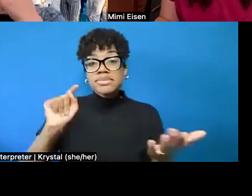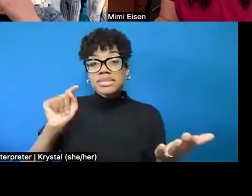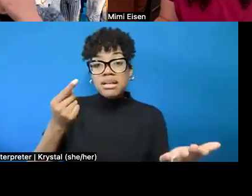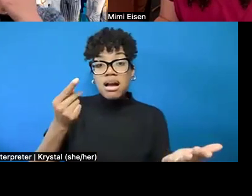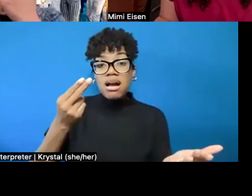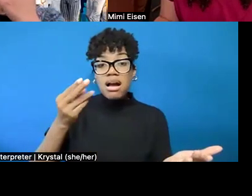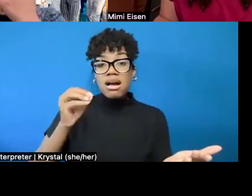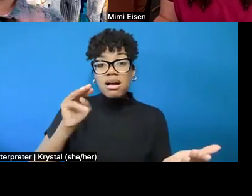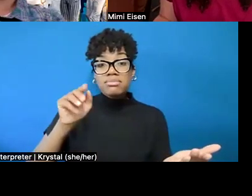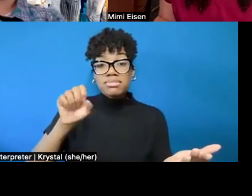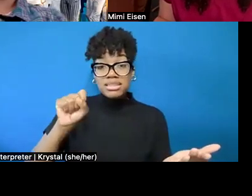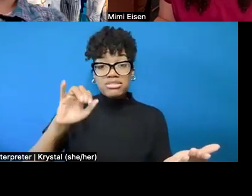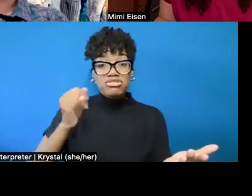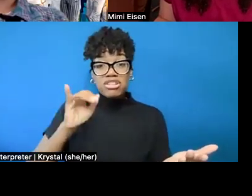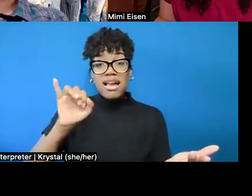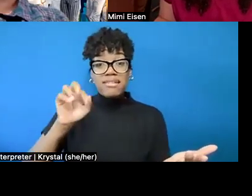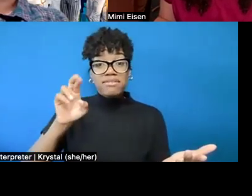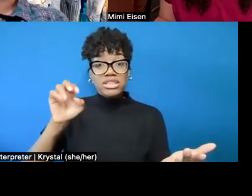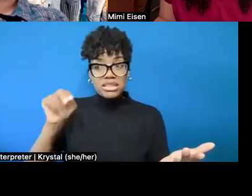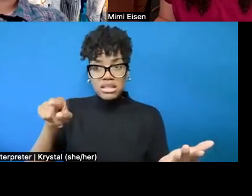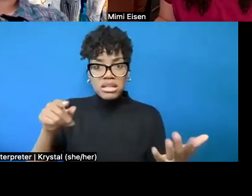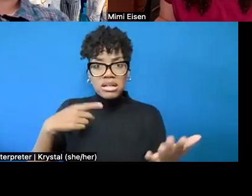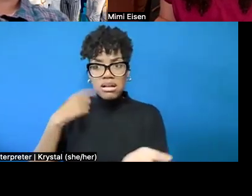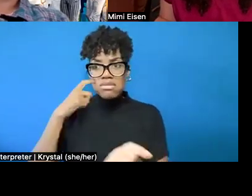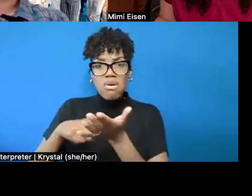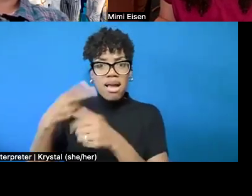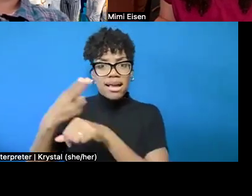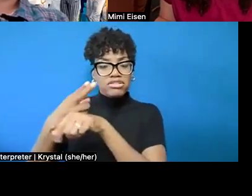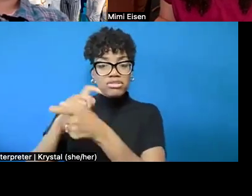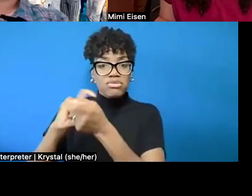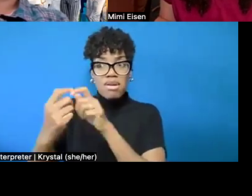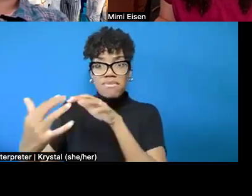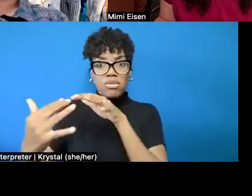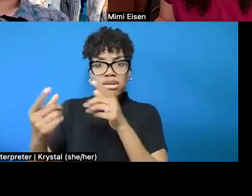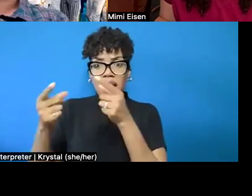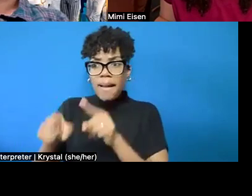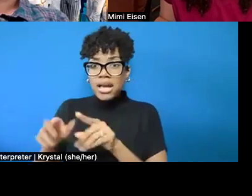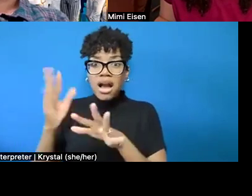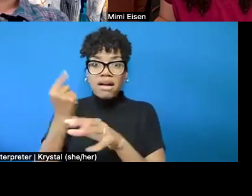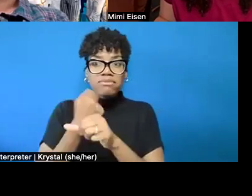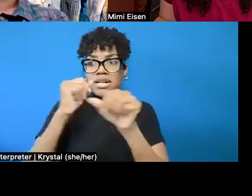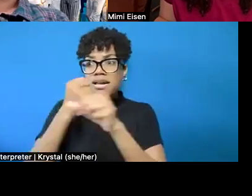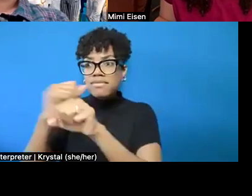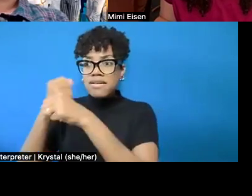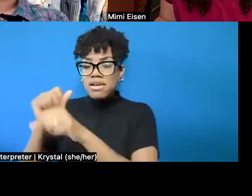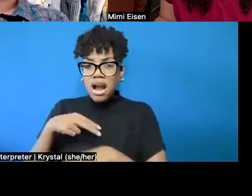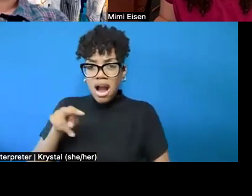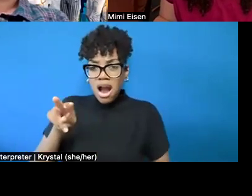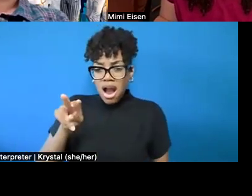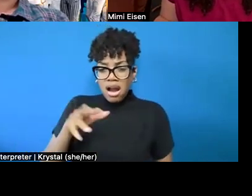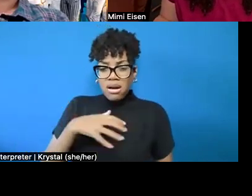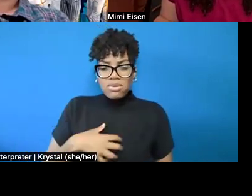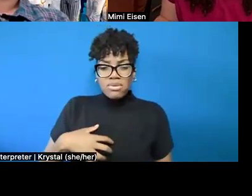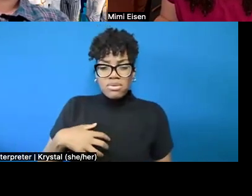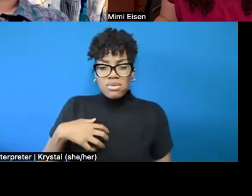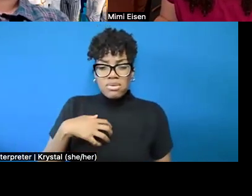terrified by the Haitian Revolution. He has some really despicable takes on Black